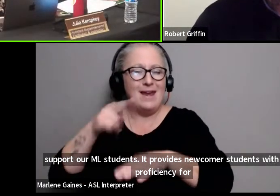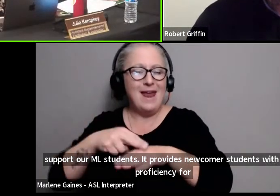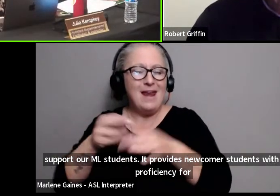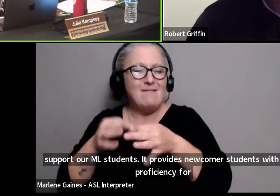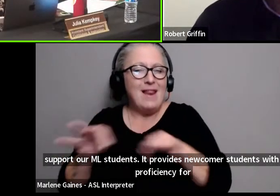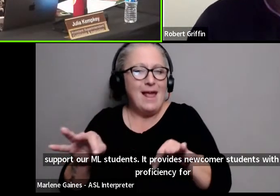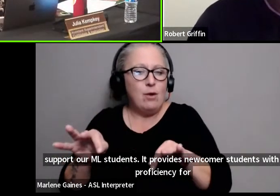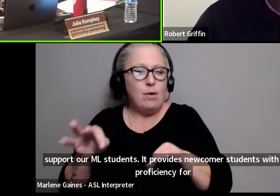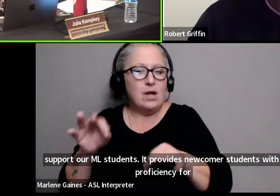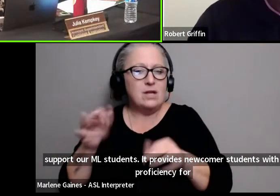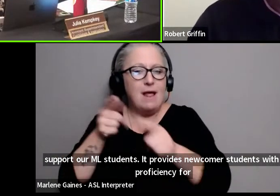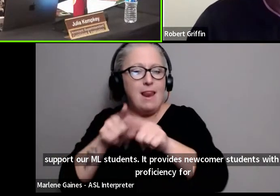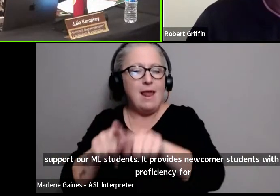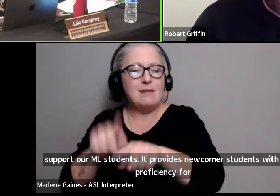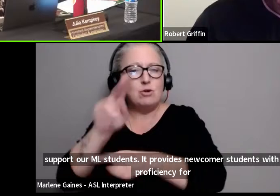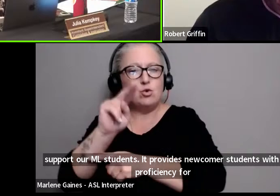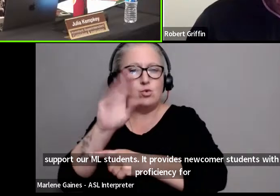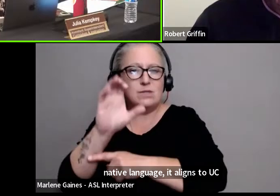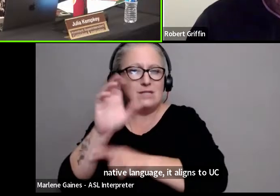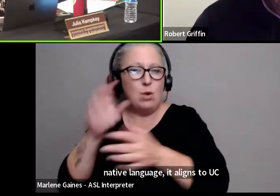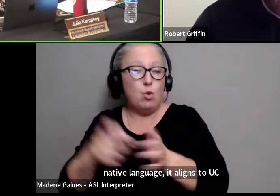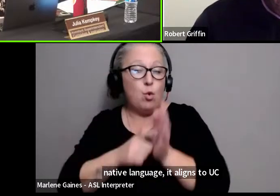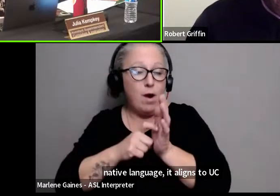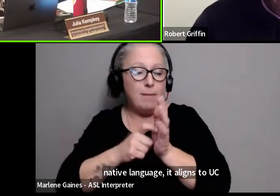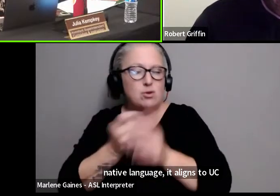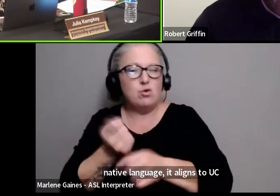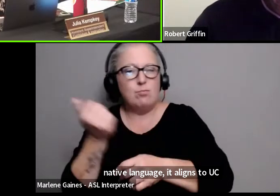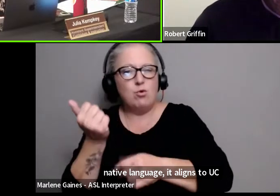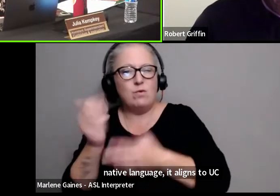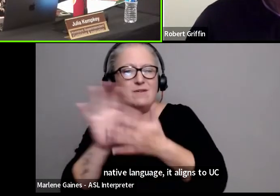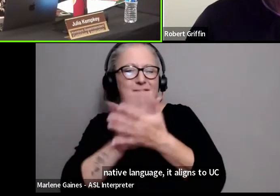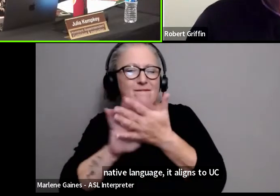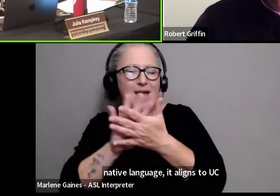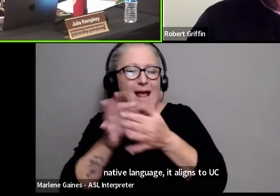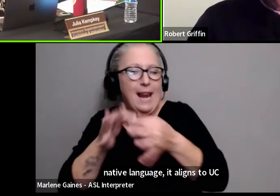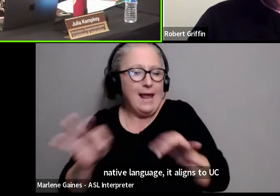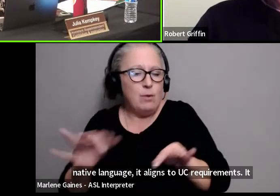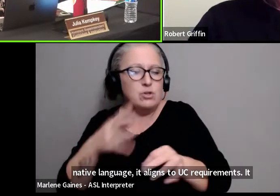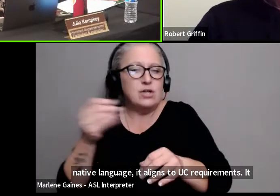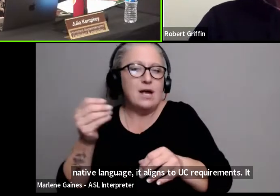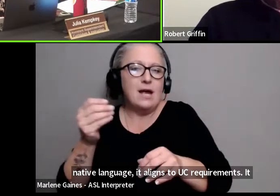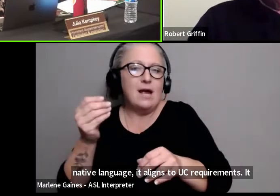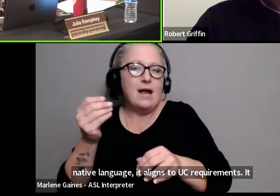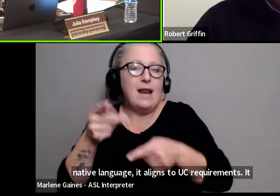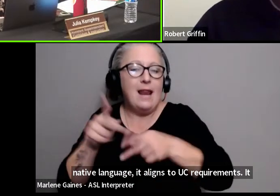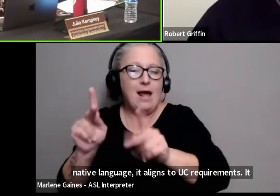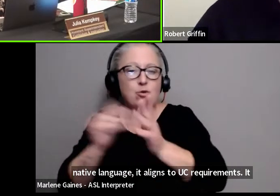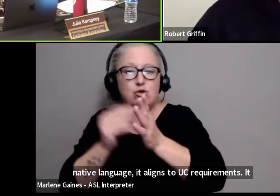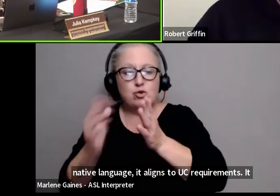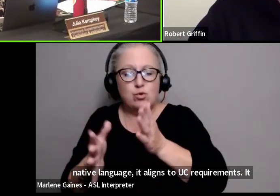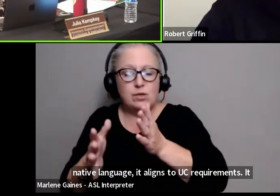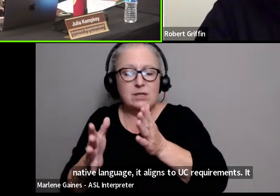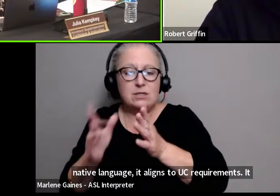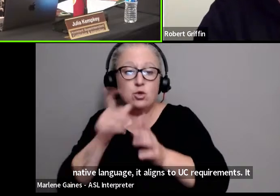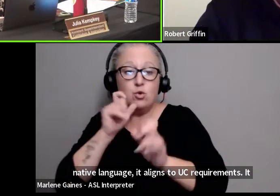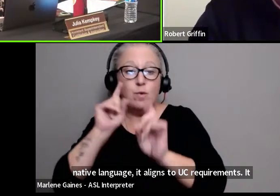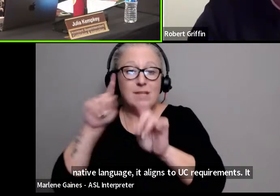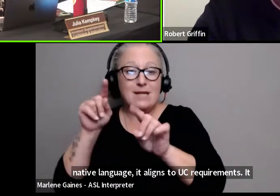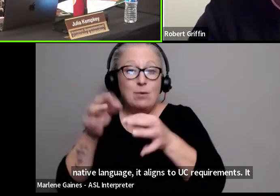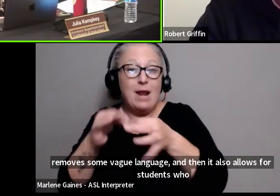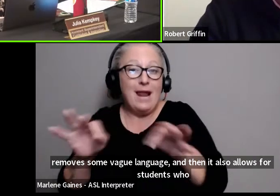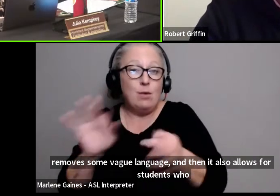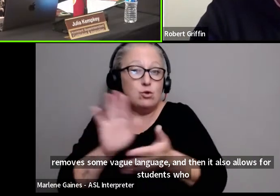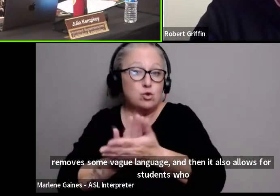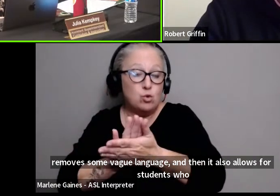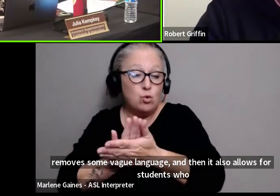to UC requirements. It removes some vague language, and then it also allows for students who attend language